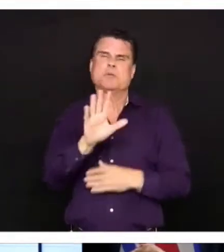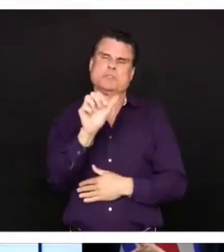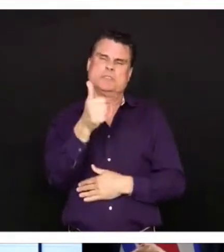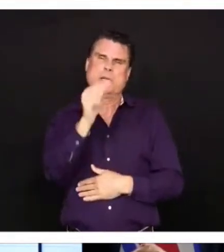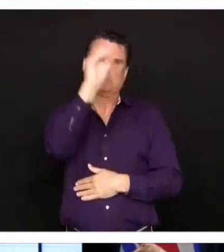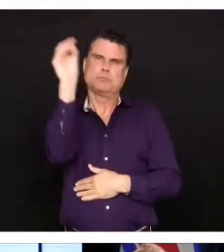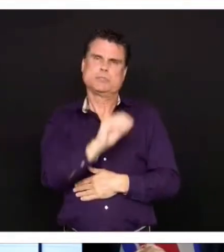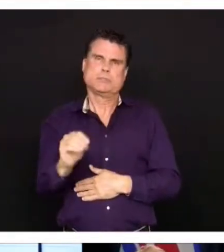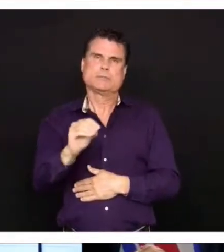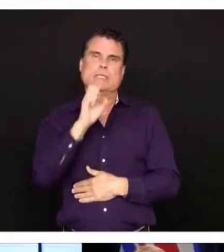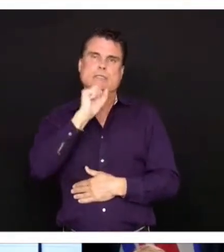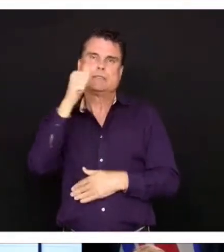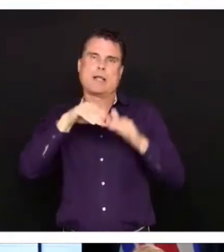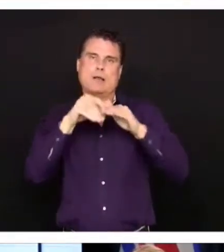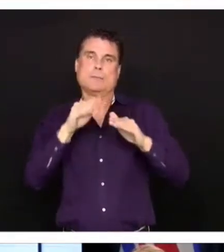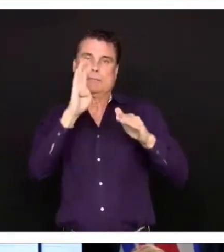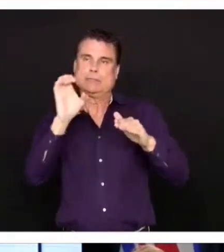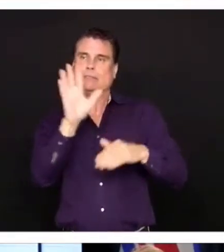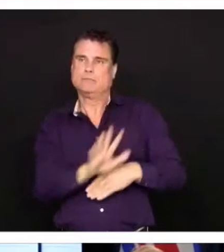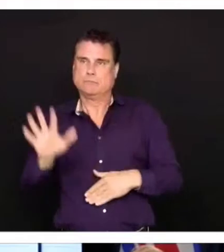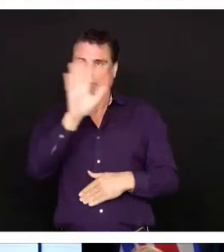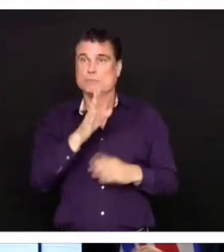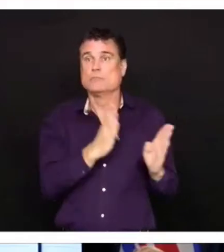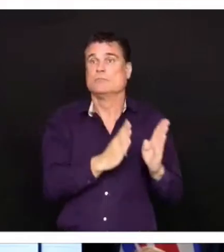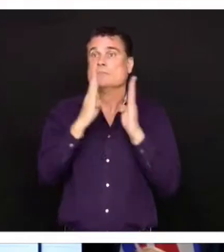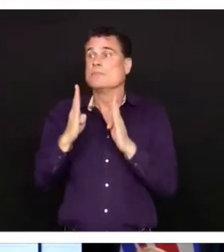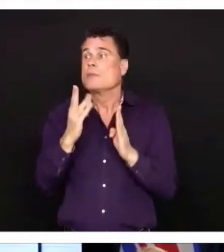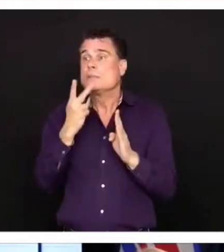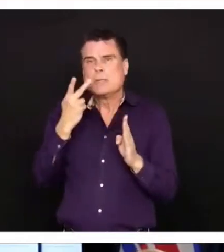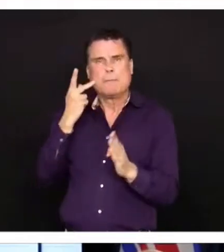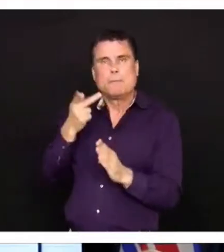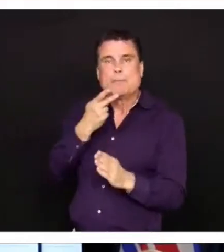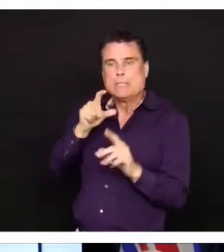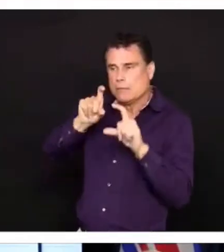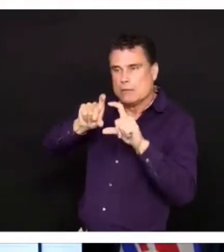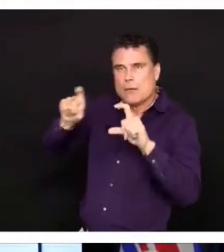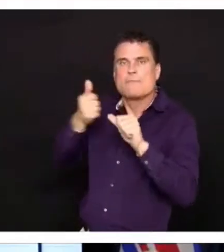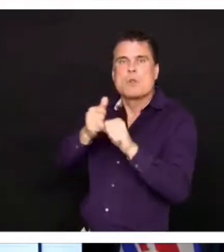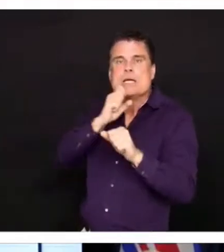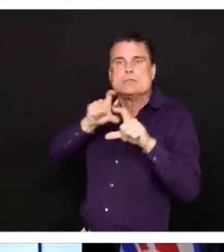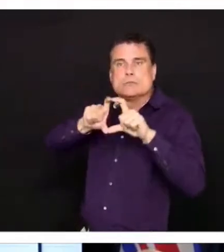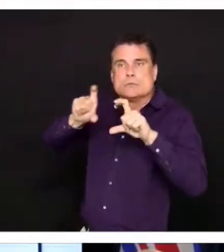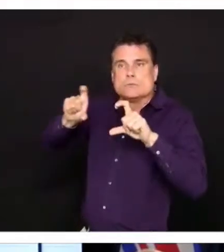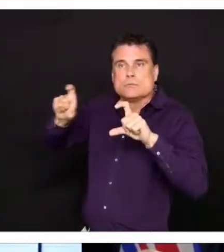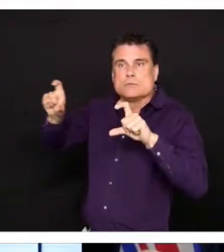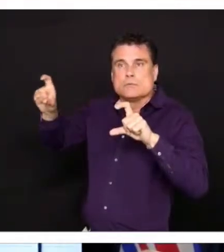look at the number of people who've been affected by COVID-19, so that's the green bars,